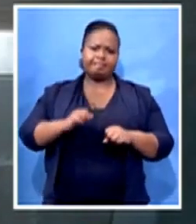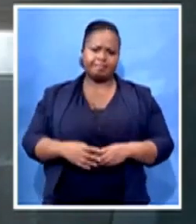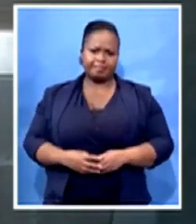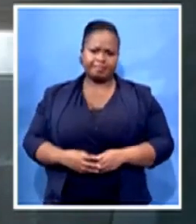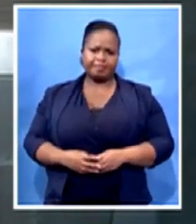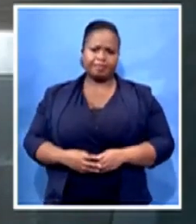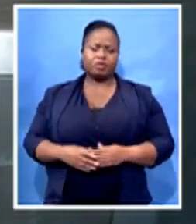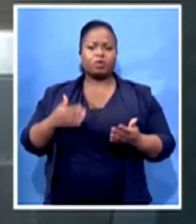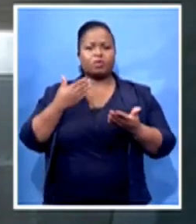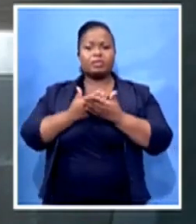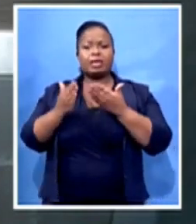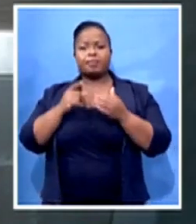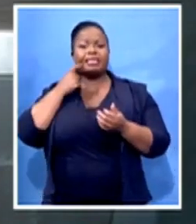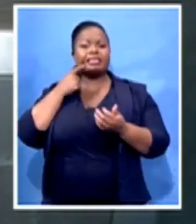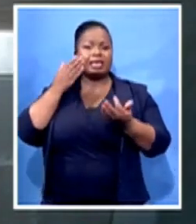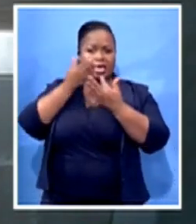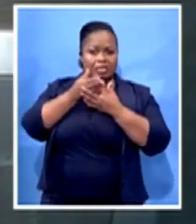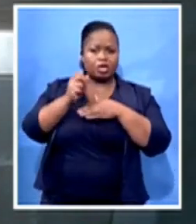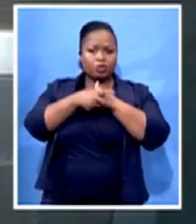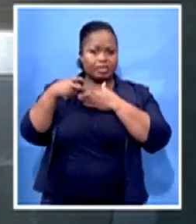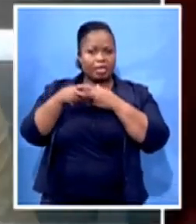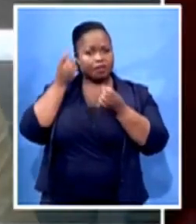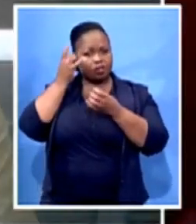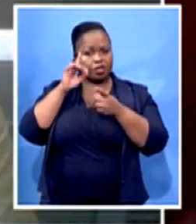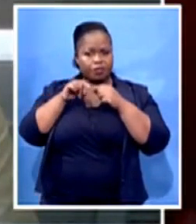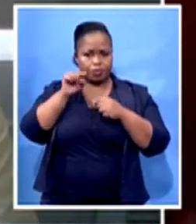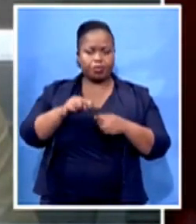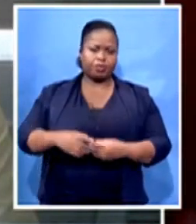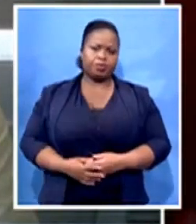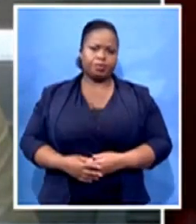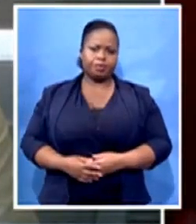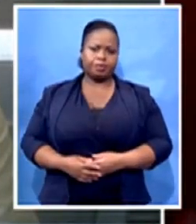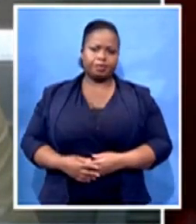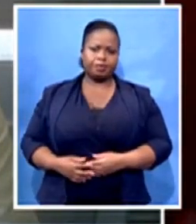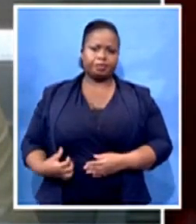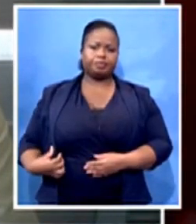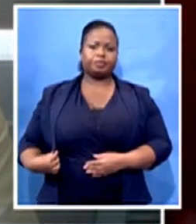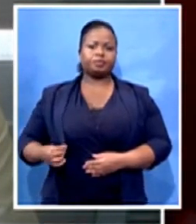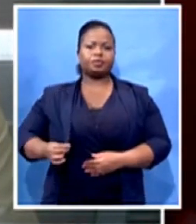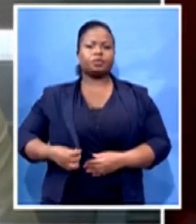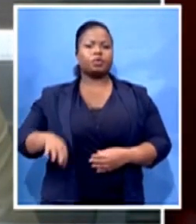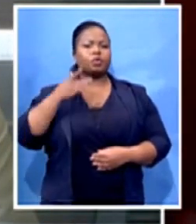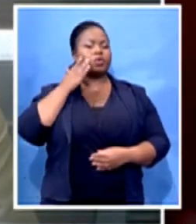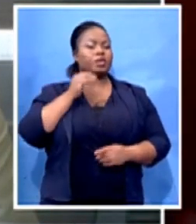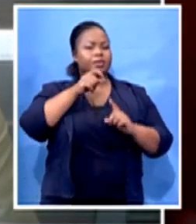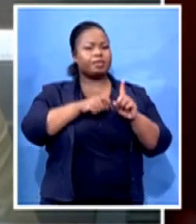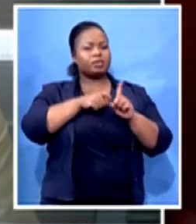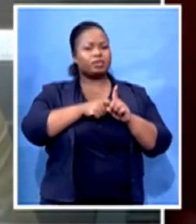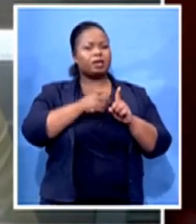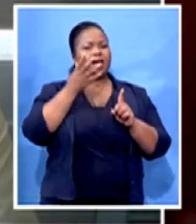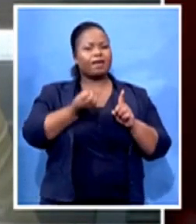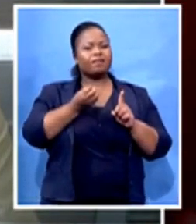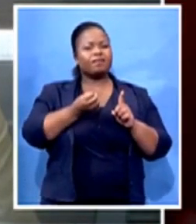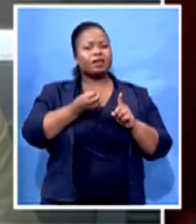your credentials from you. So having this access to the credentials, what kind of